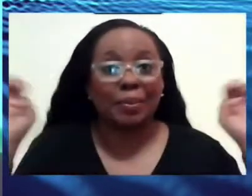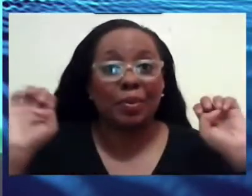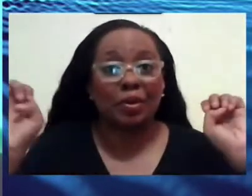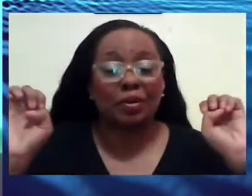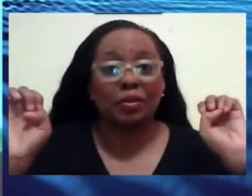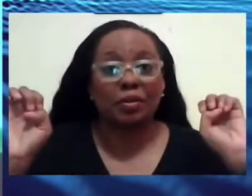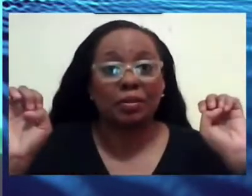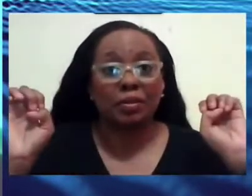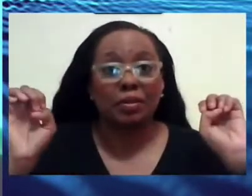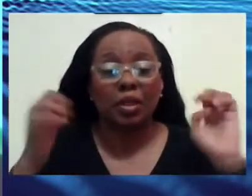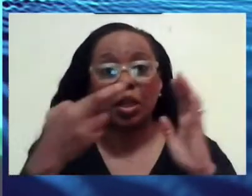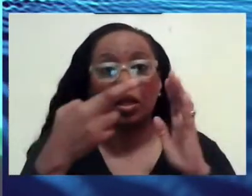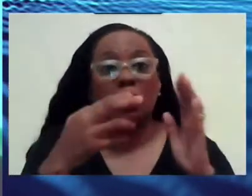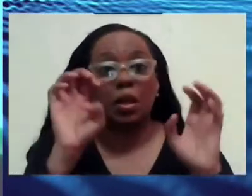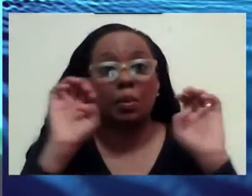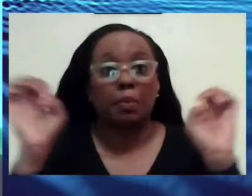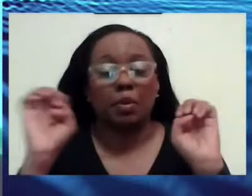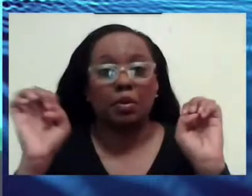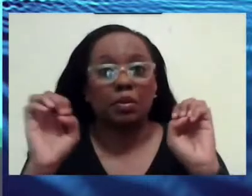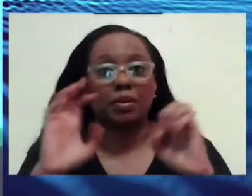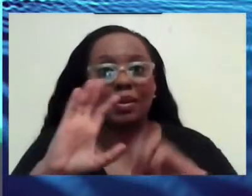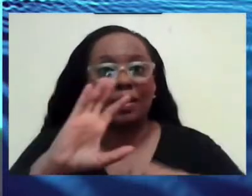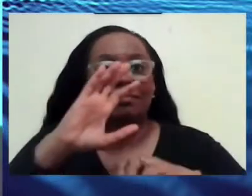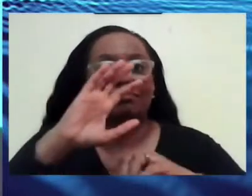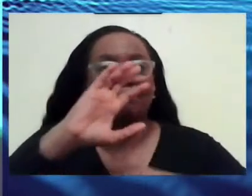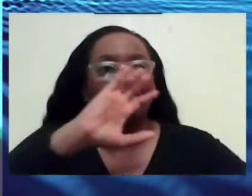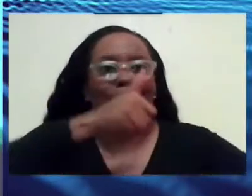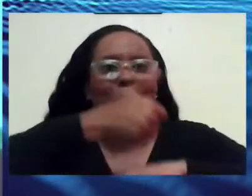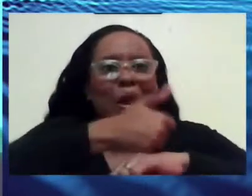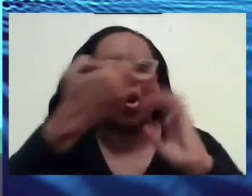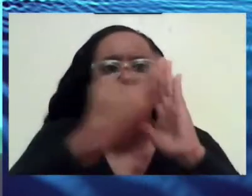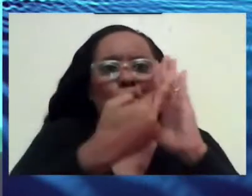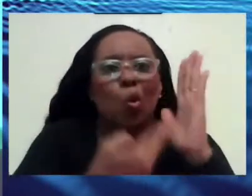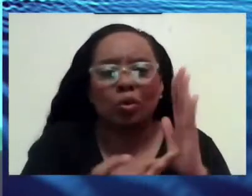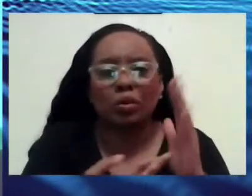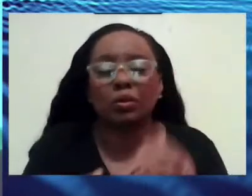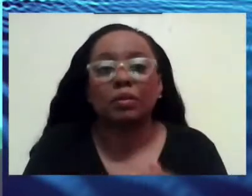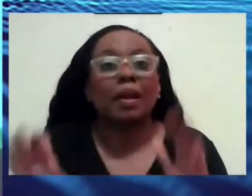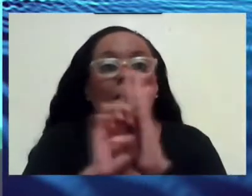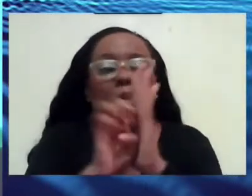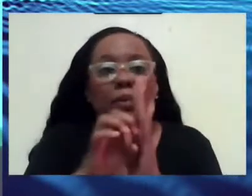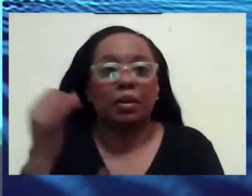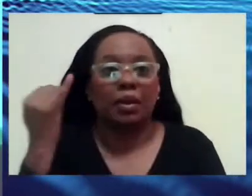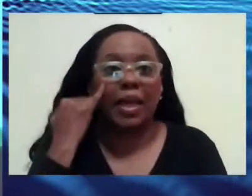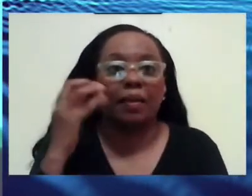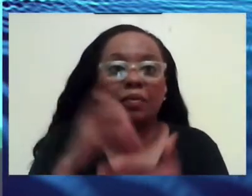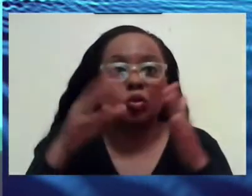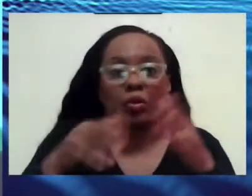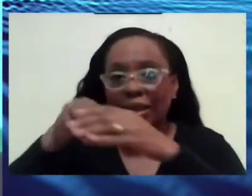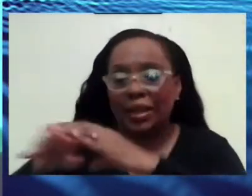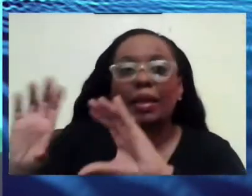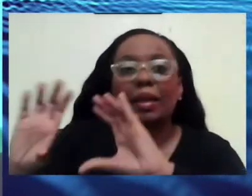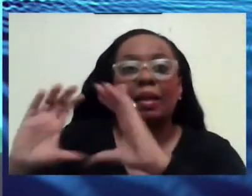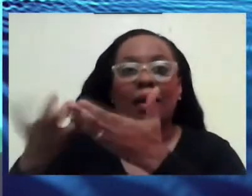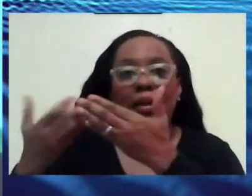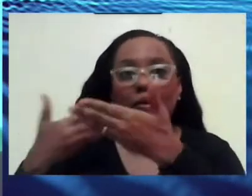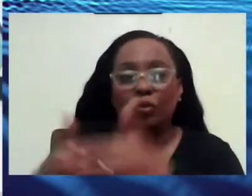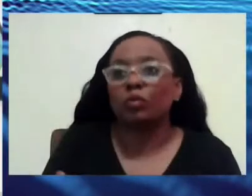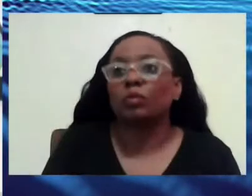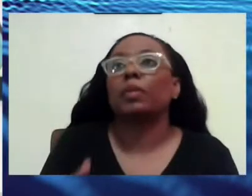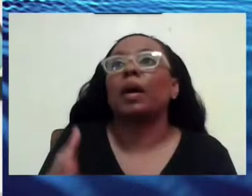if students are in class and we do get news that there will be an ashfall event?